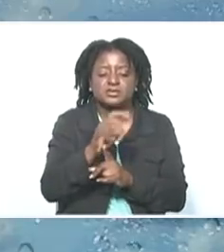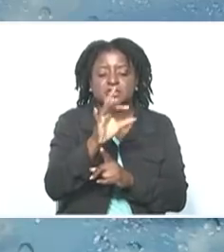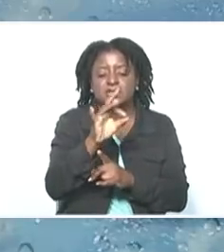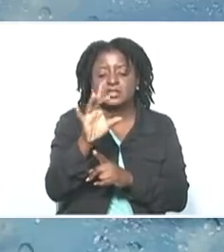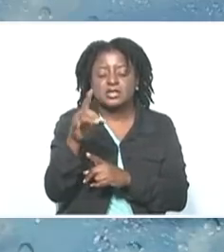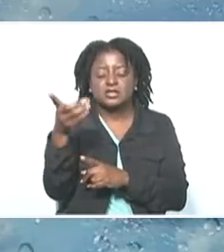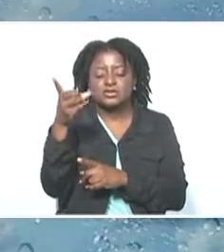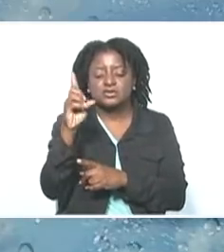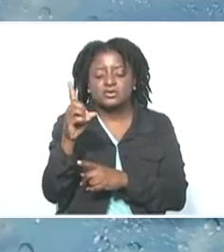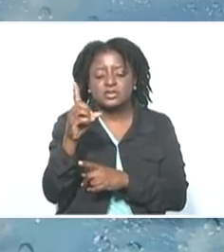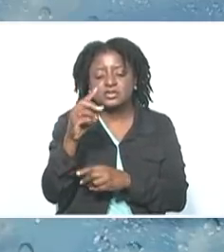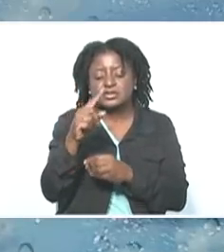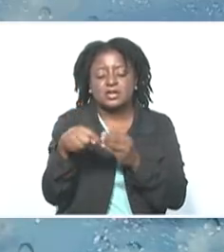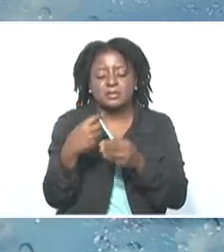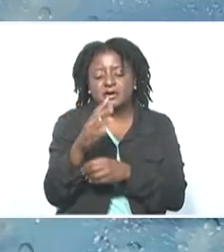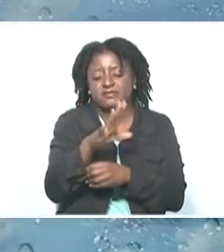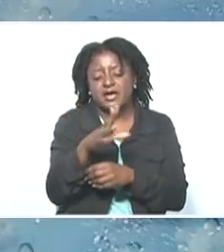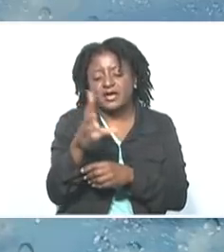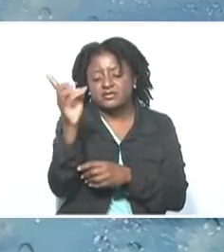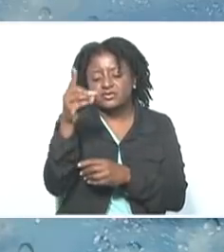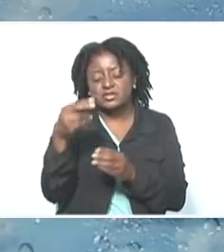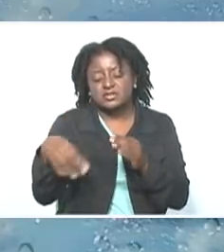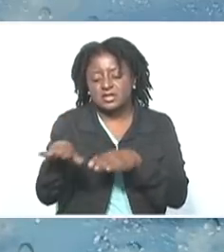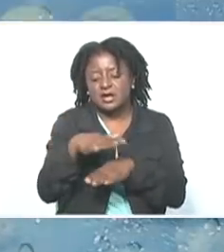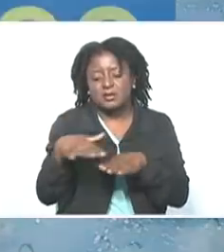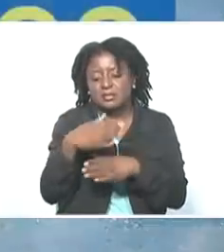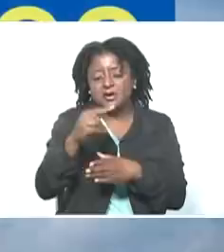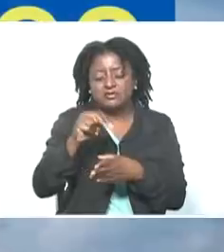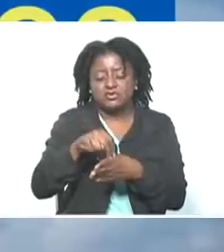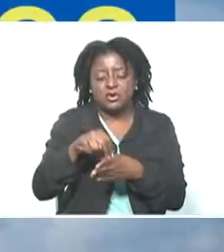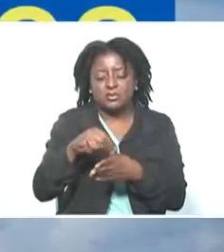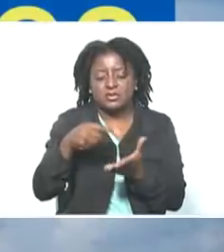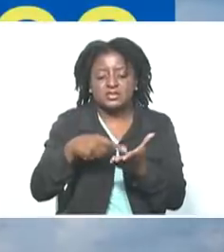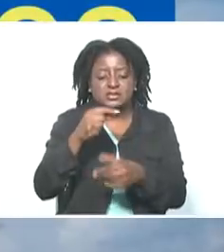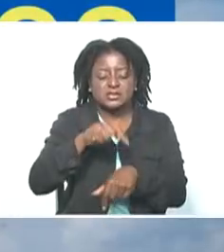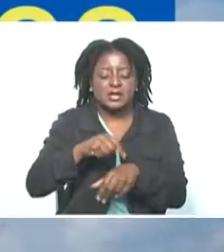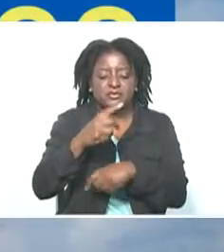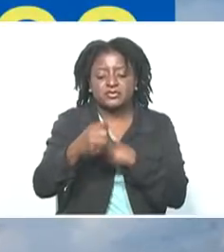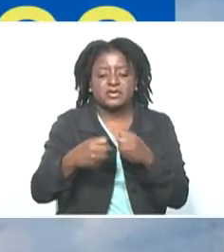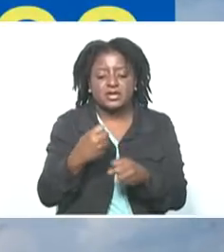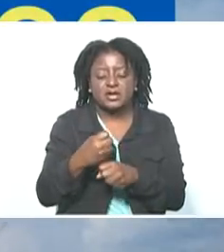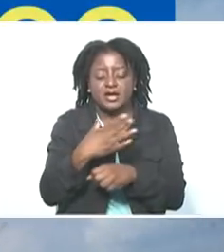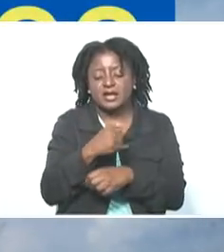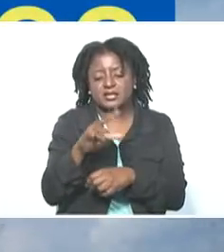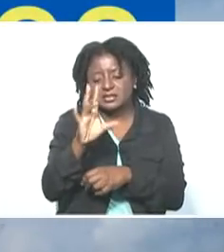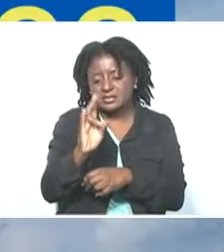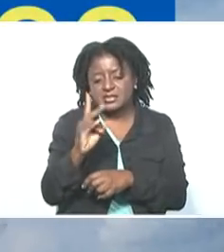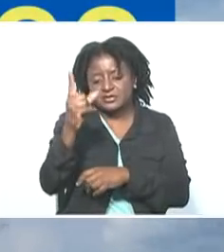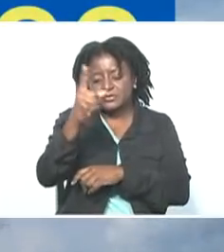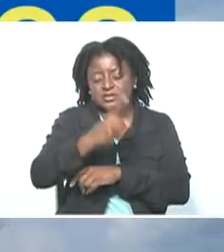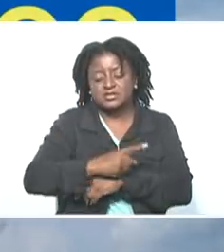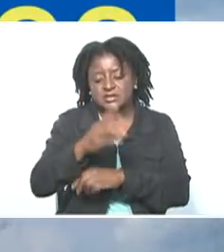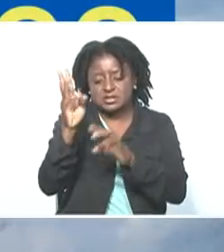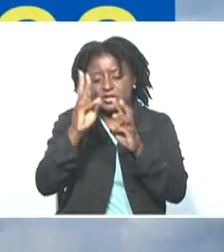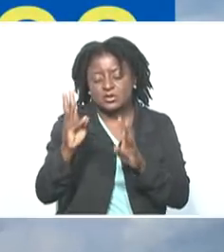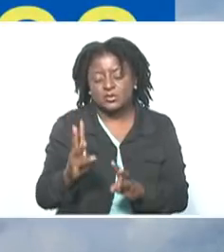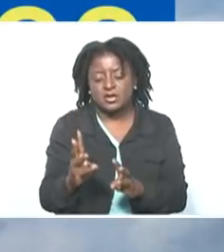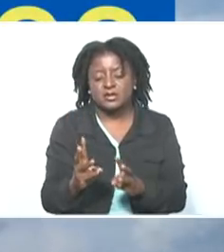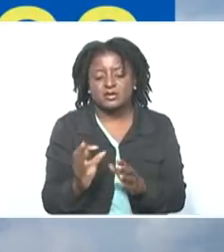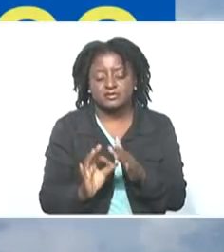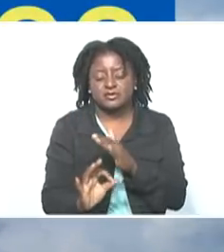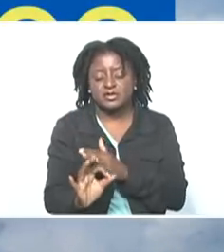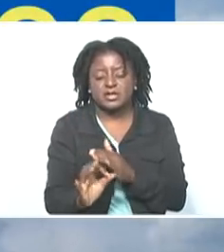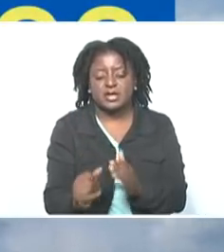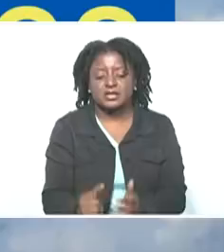88 degrees, which is about 5 degrees above normal for this time of the year. And your extended weather forecast getting you to near 90 on Sunday ahead of that